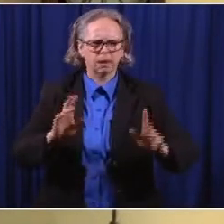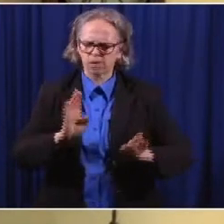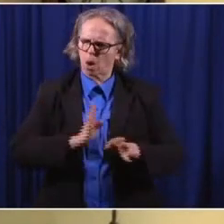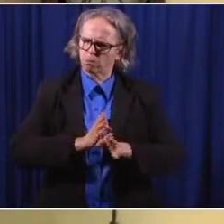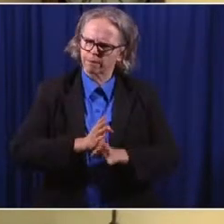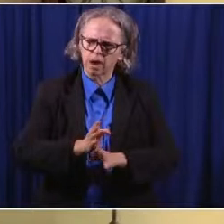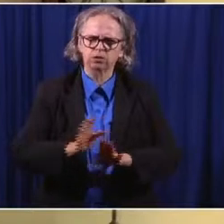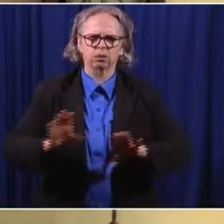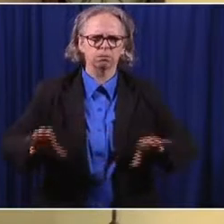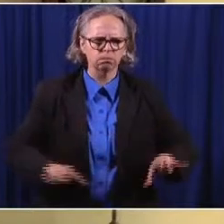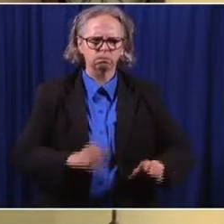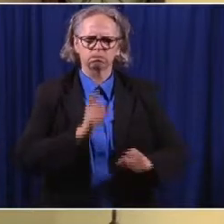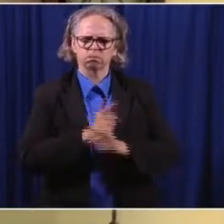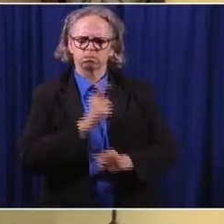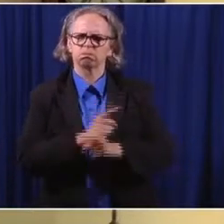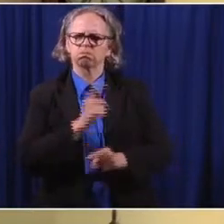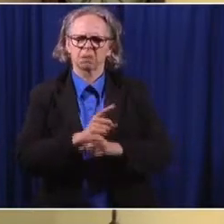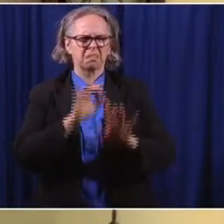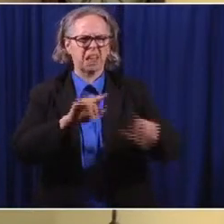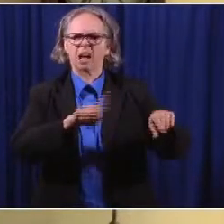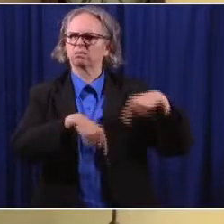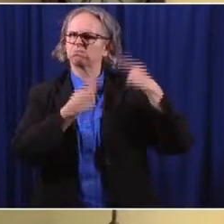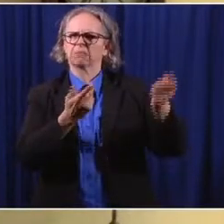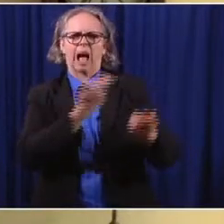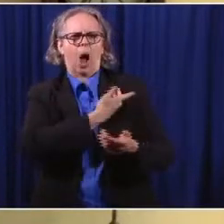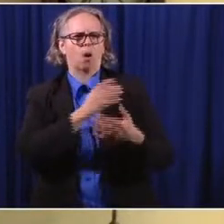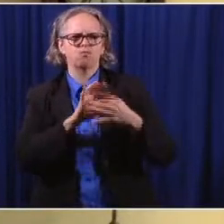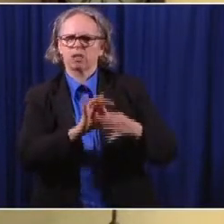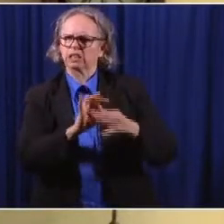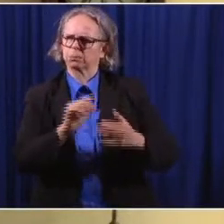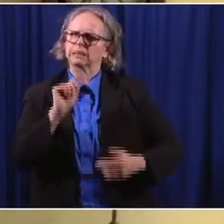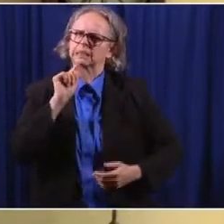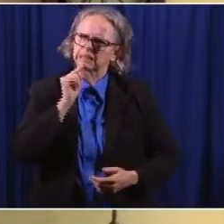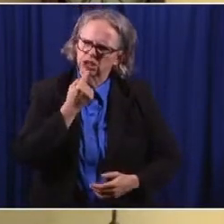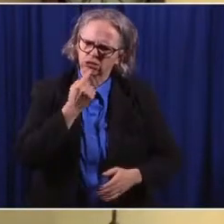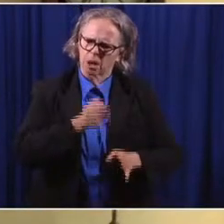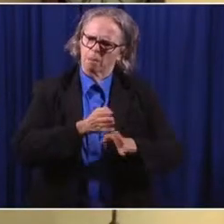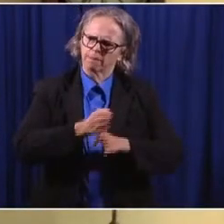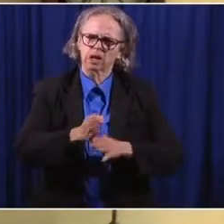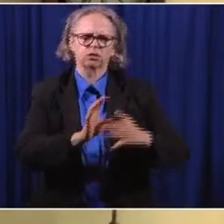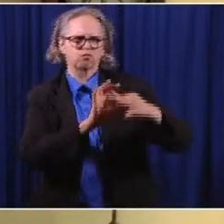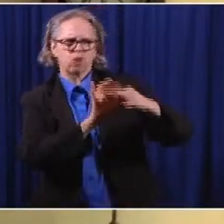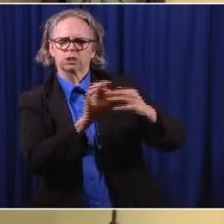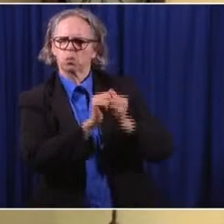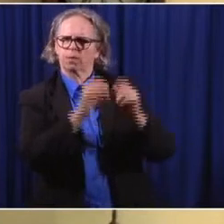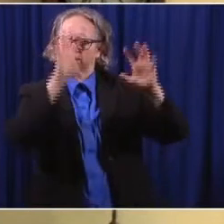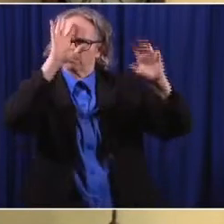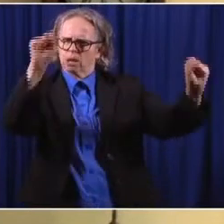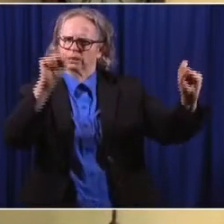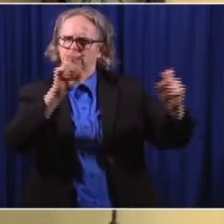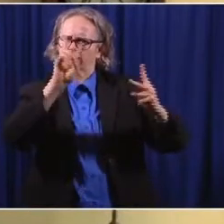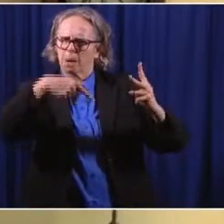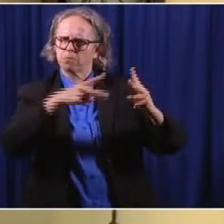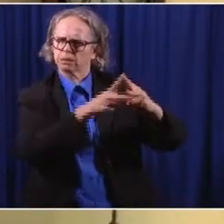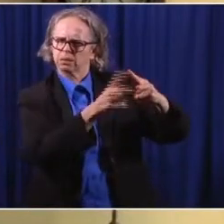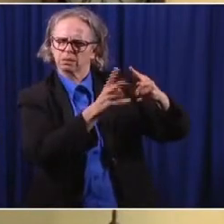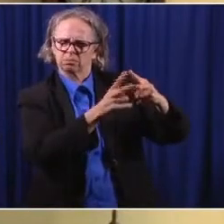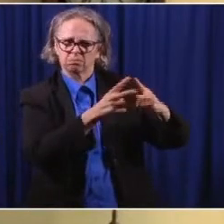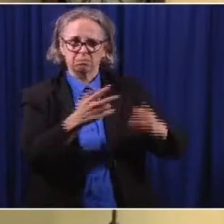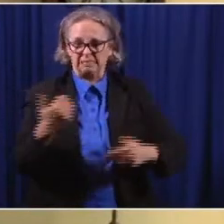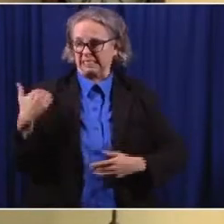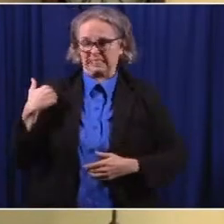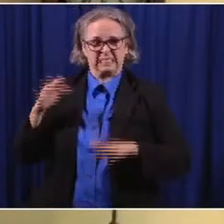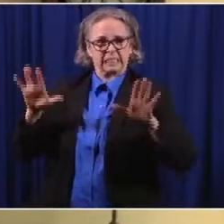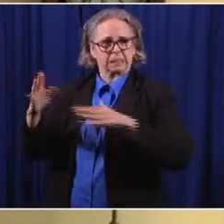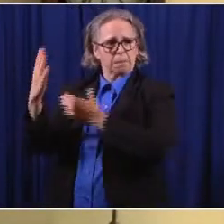relationship with this administration. When we've asked them, when I called the president on a Sunday morning, he called me back and said, can